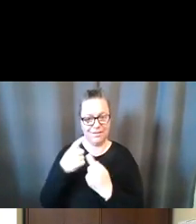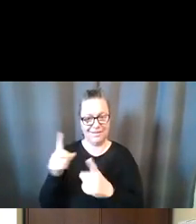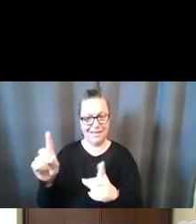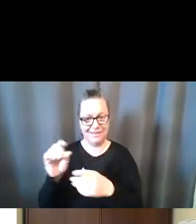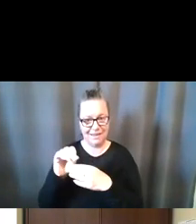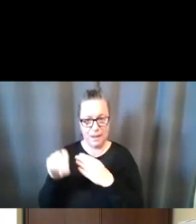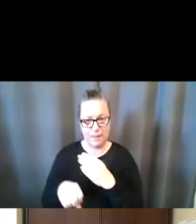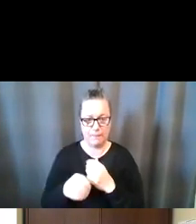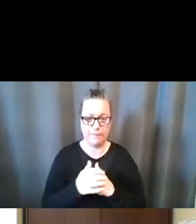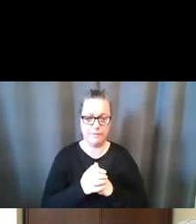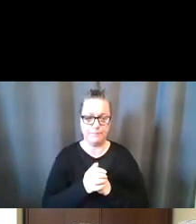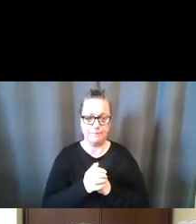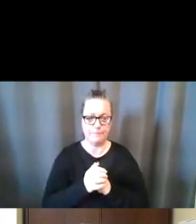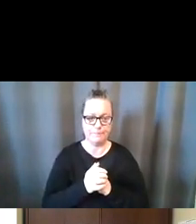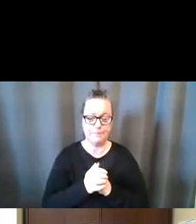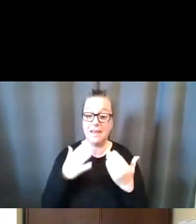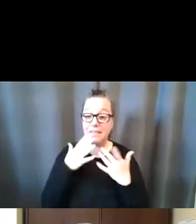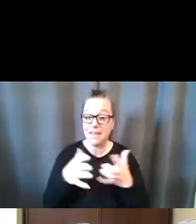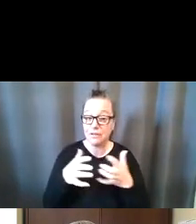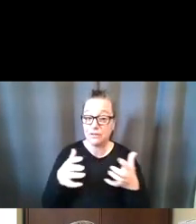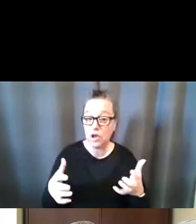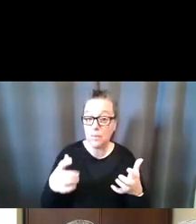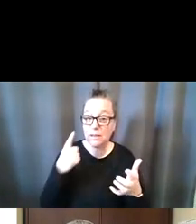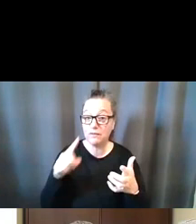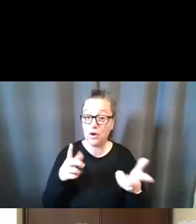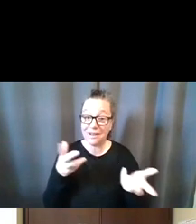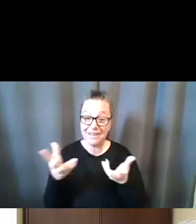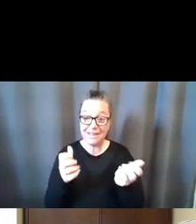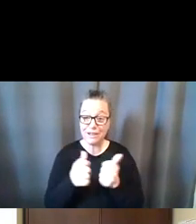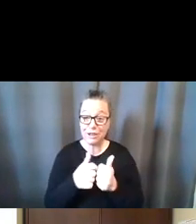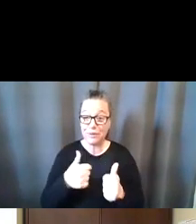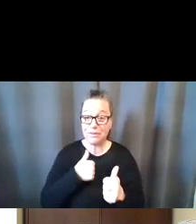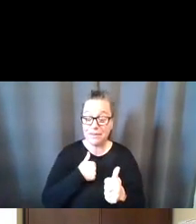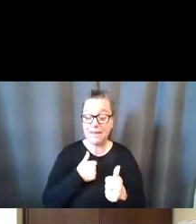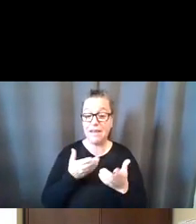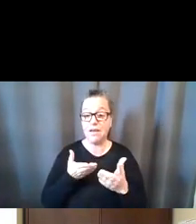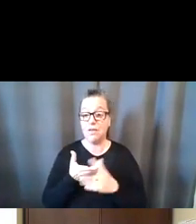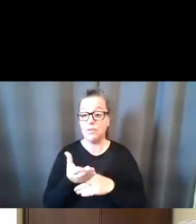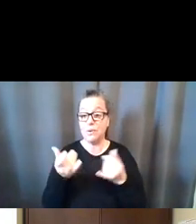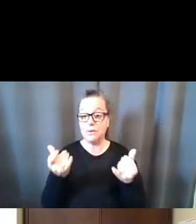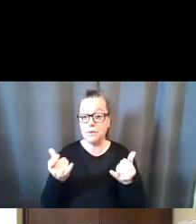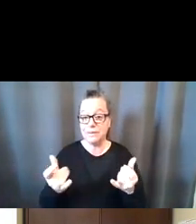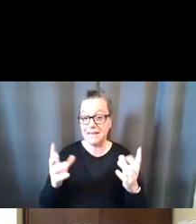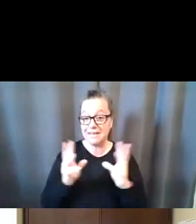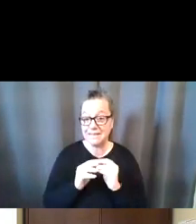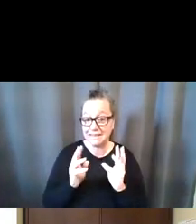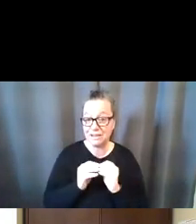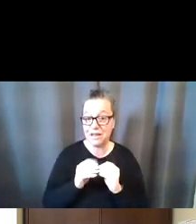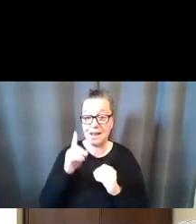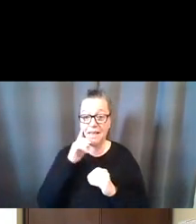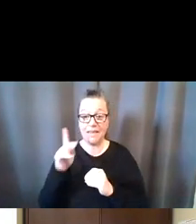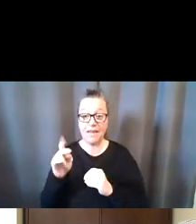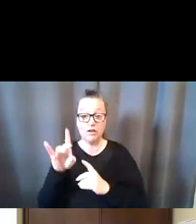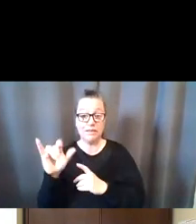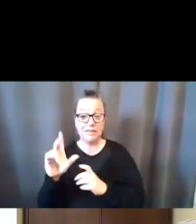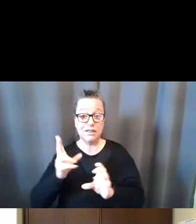outcomes. Thank you so much for engaging with me throughout today's session. I think Christy's going to join